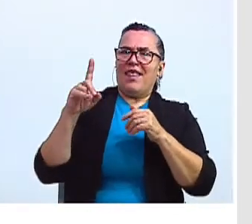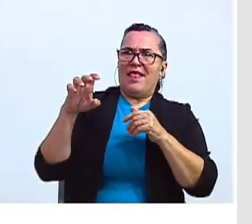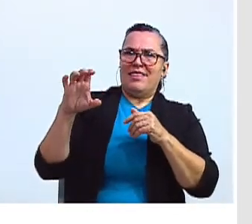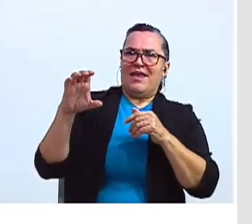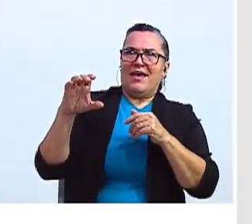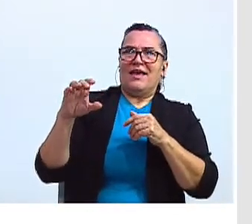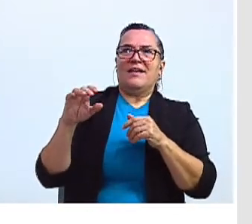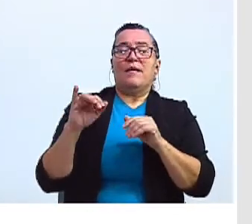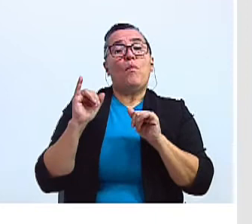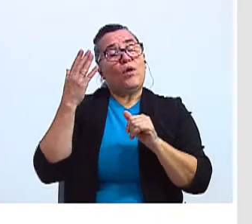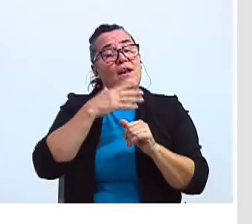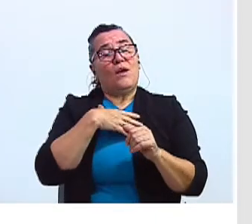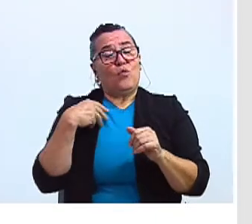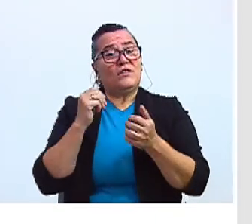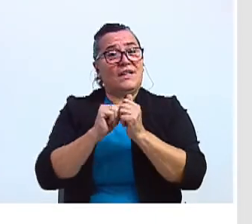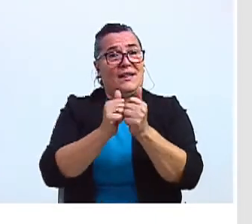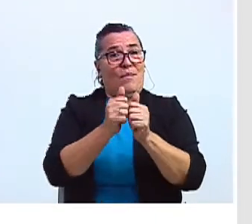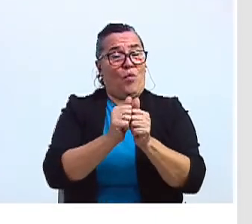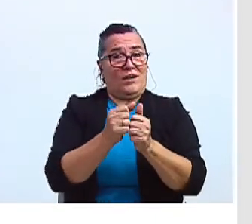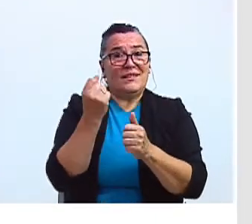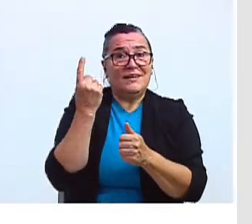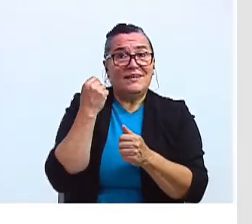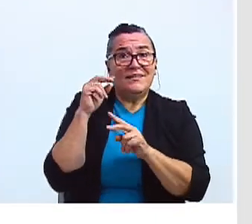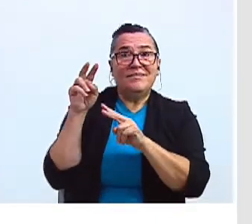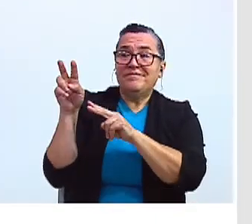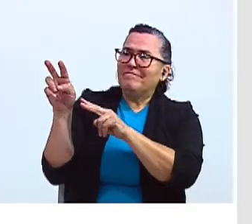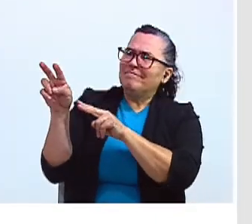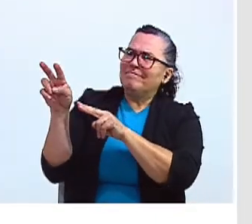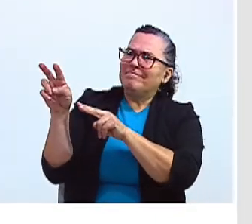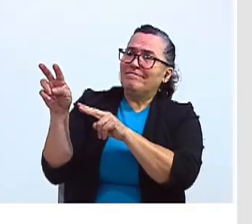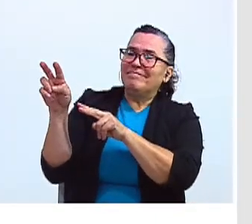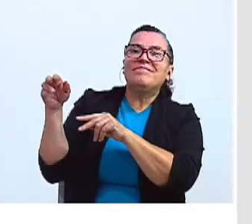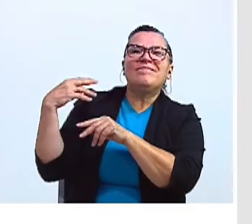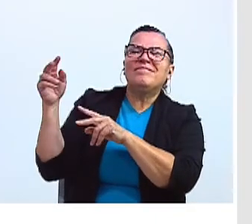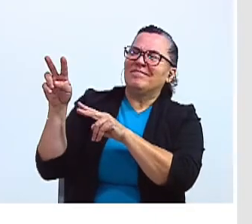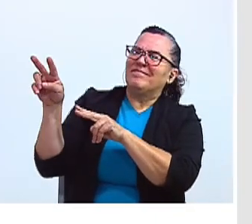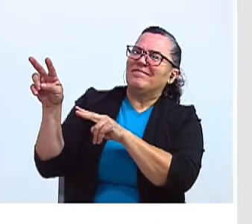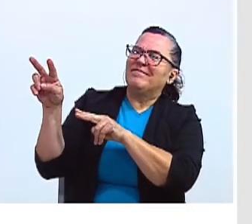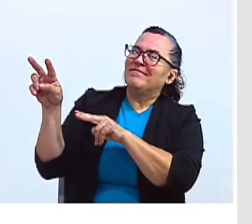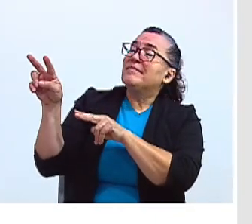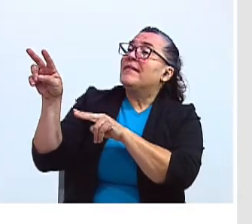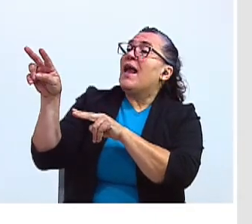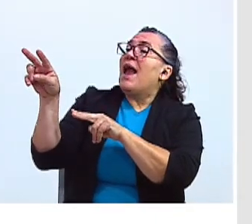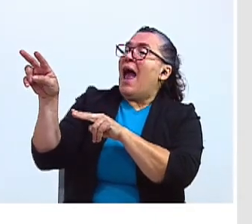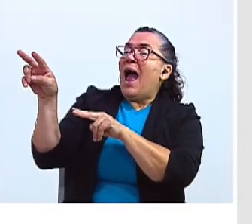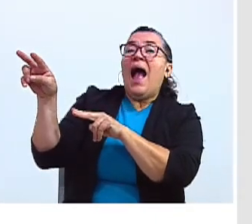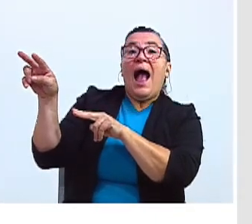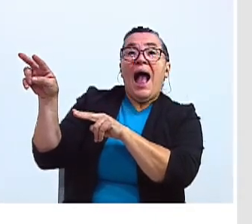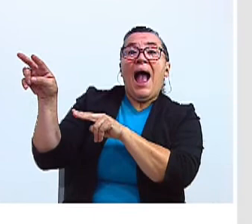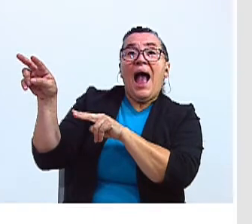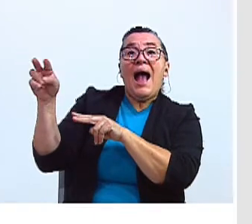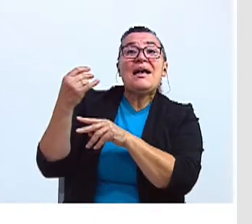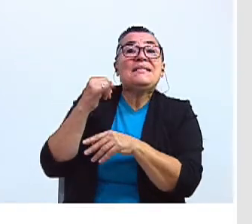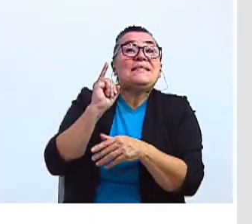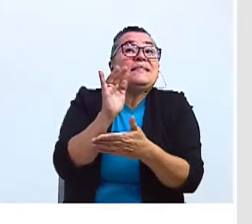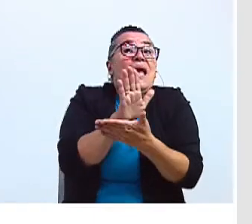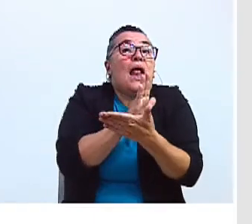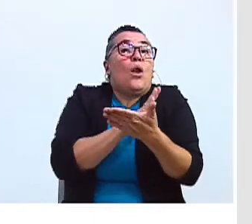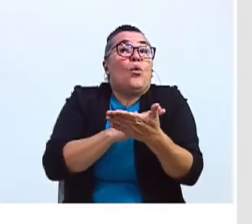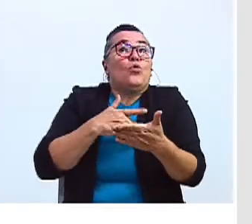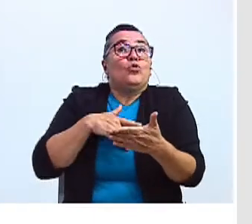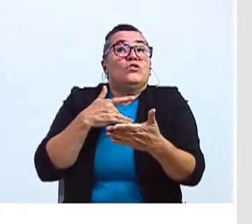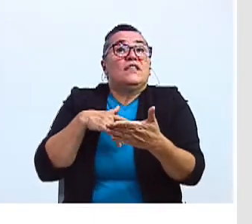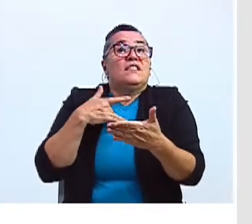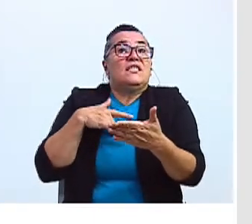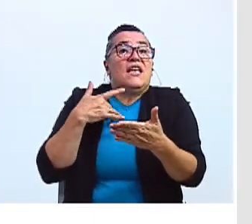she loves sports. Okay, let's see next one. If someone feels left